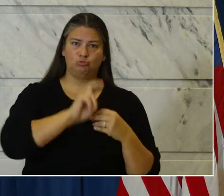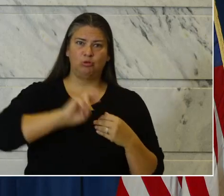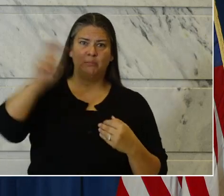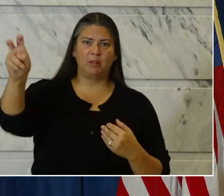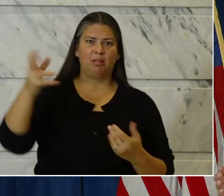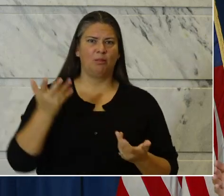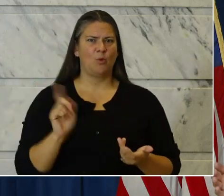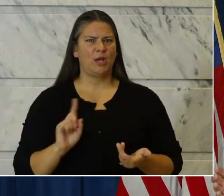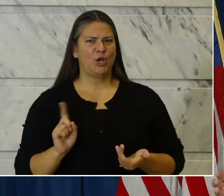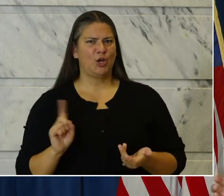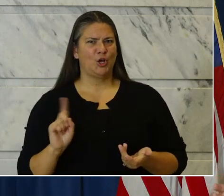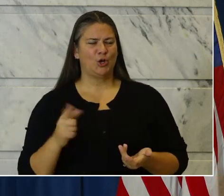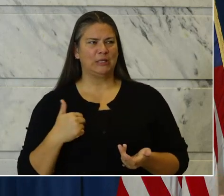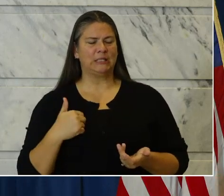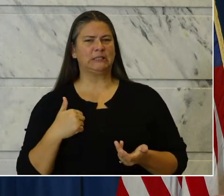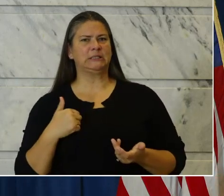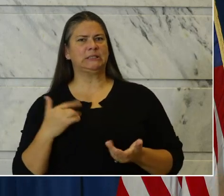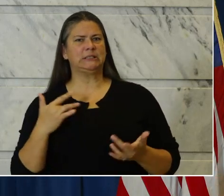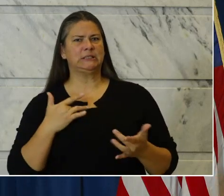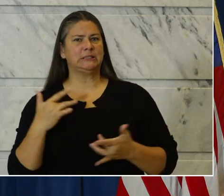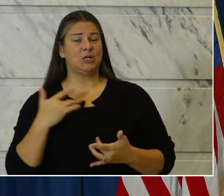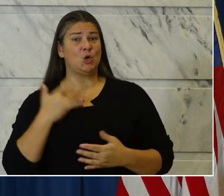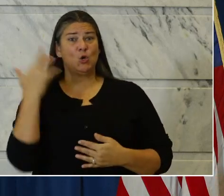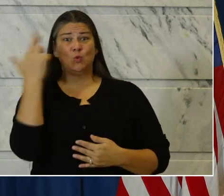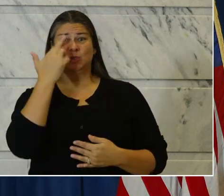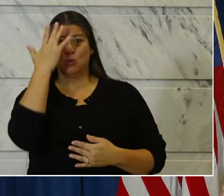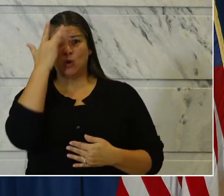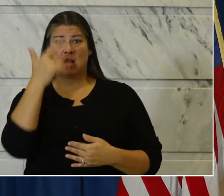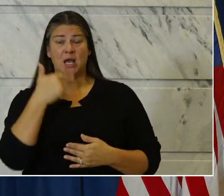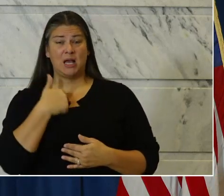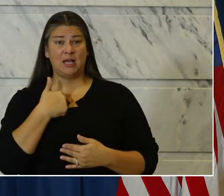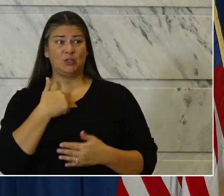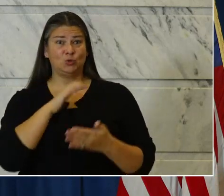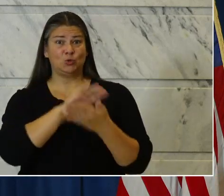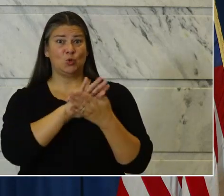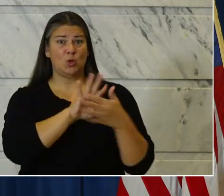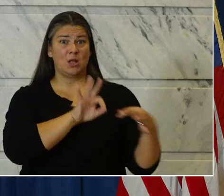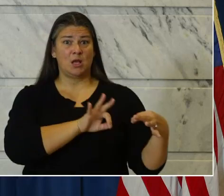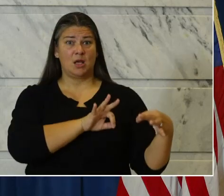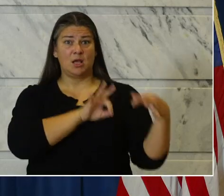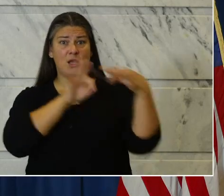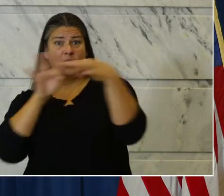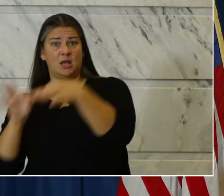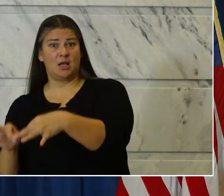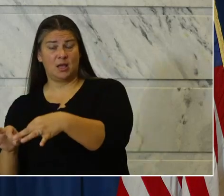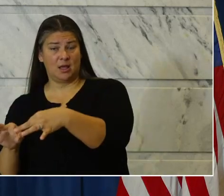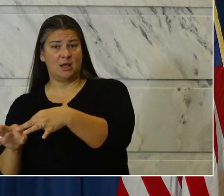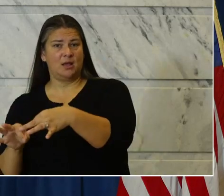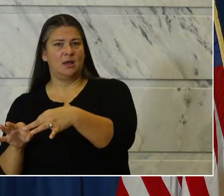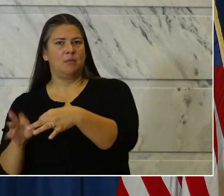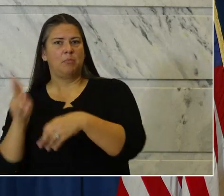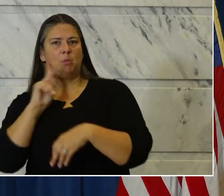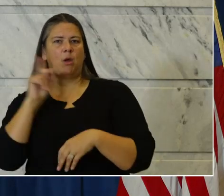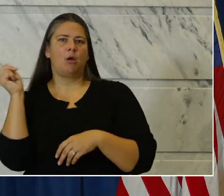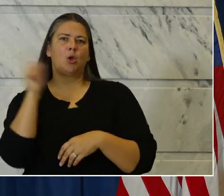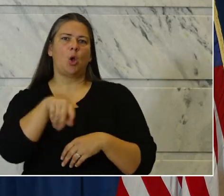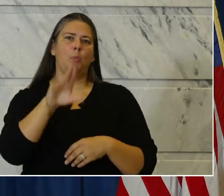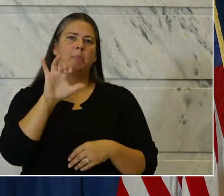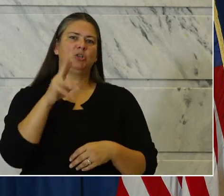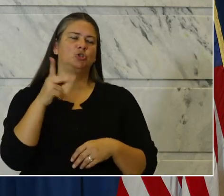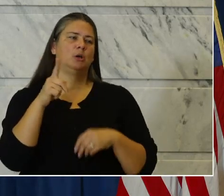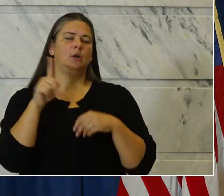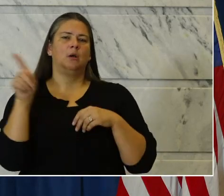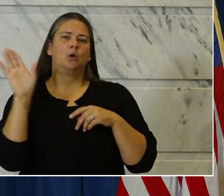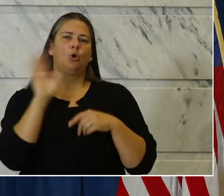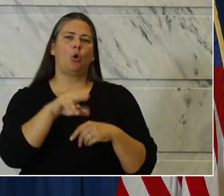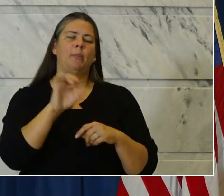of the reasons that we made the recommendation to push back to September 28th is people wouldn't stop going to the beach. And then after going